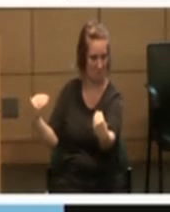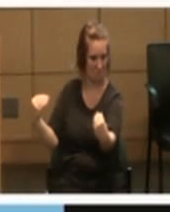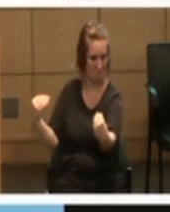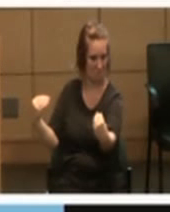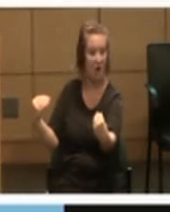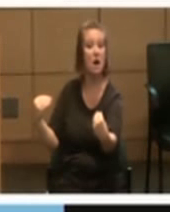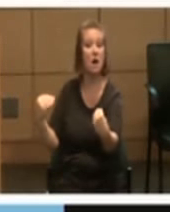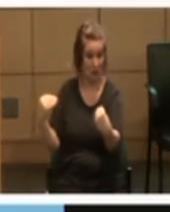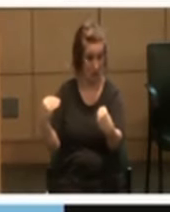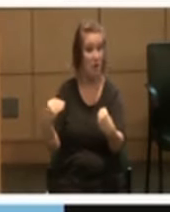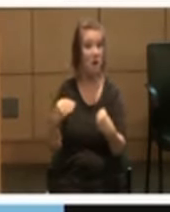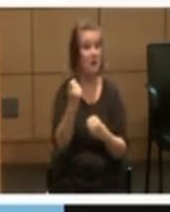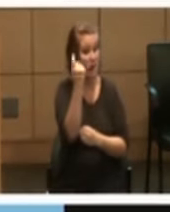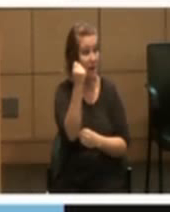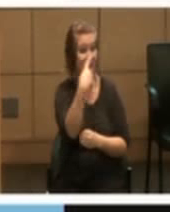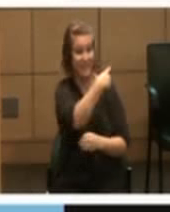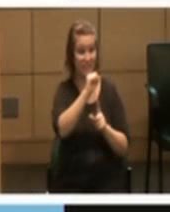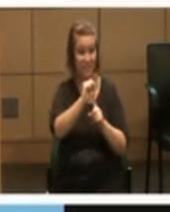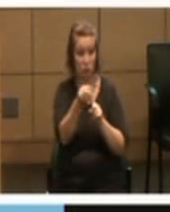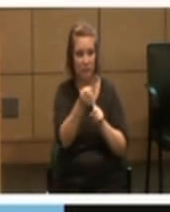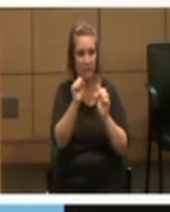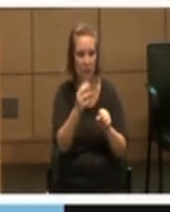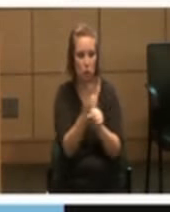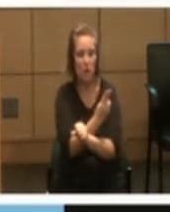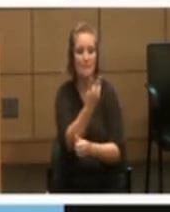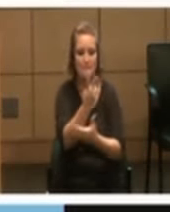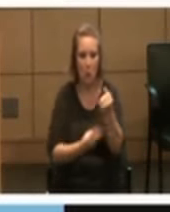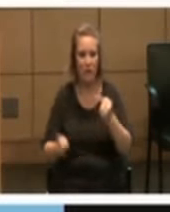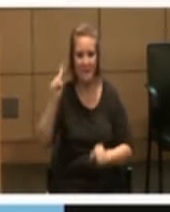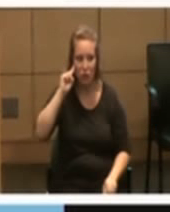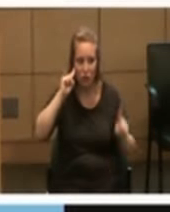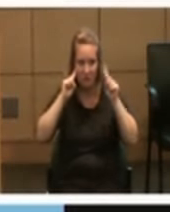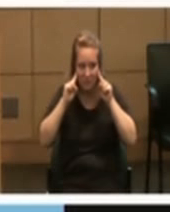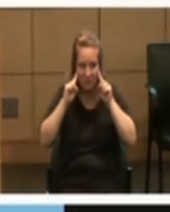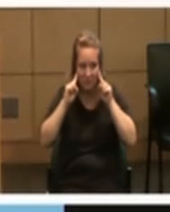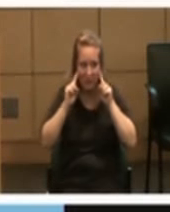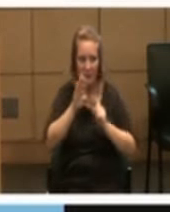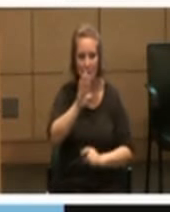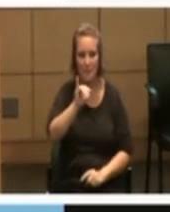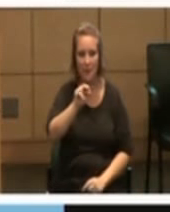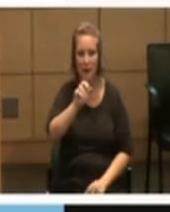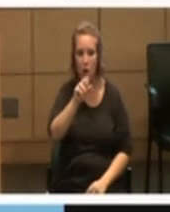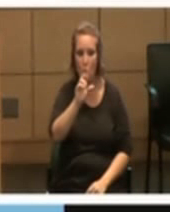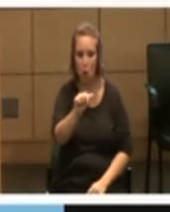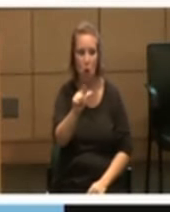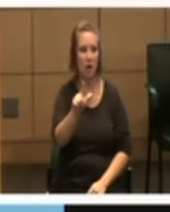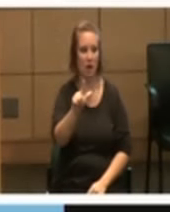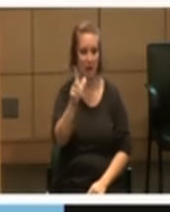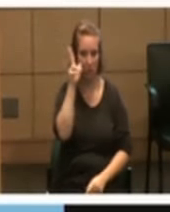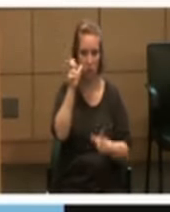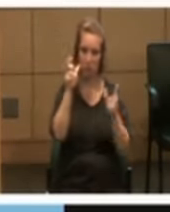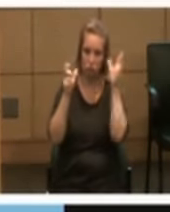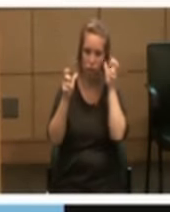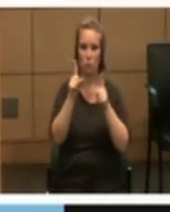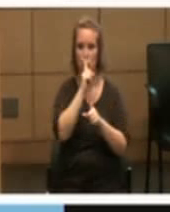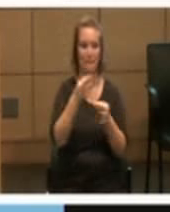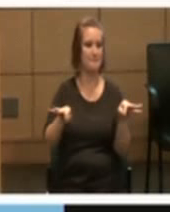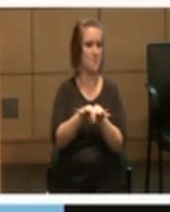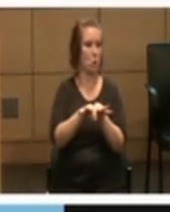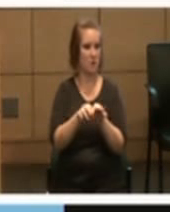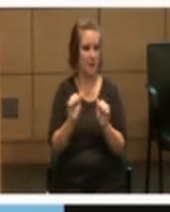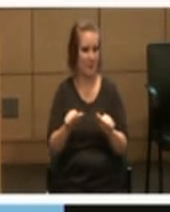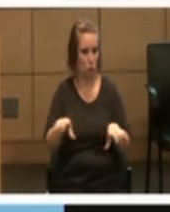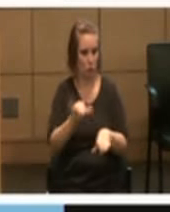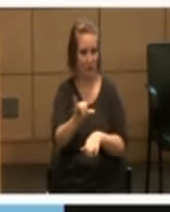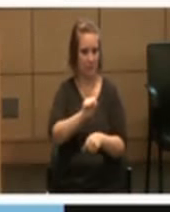to both ears in this situation. And we know that binaural hearing is really important for them to be able to do this task. So we